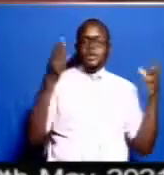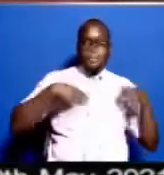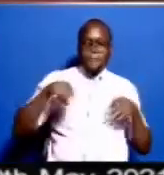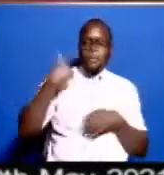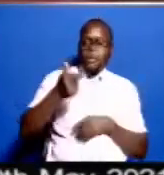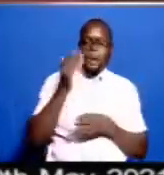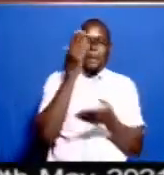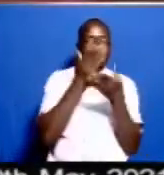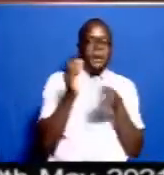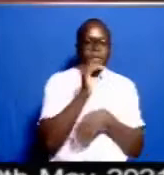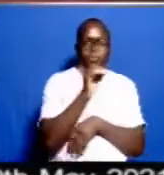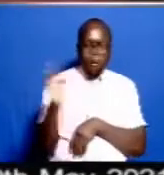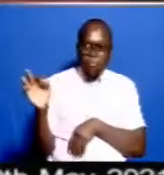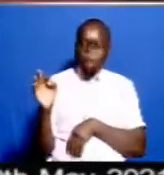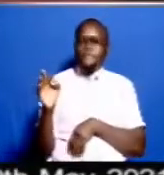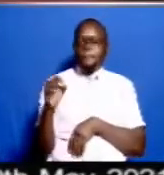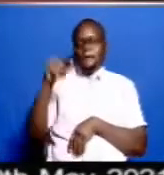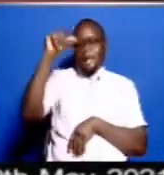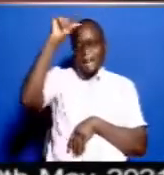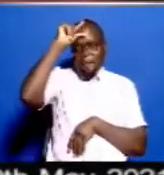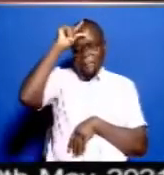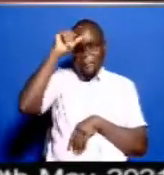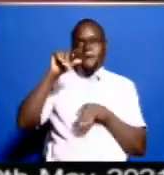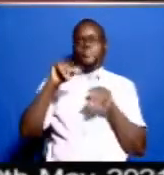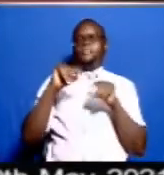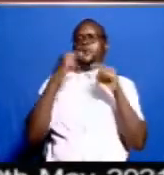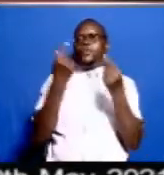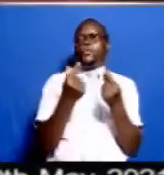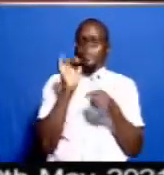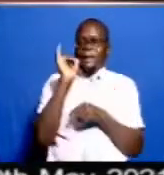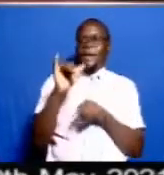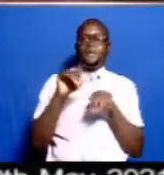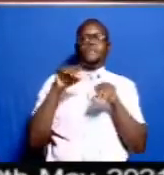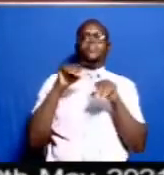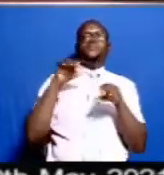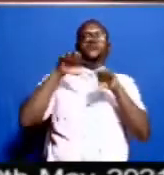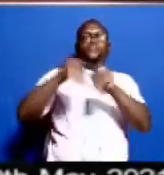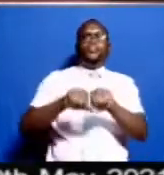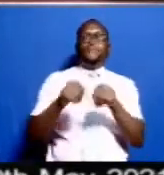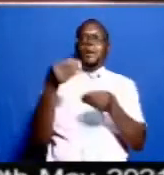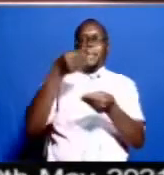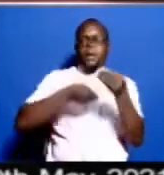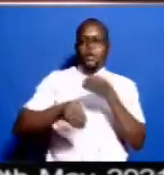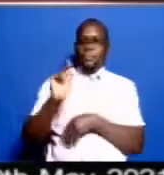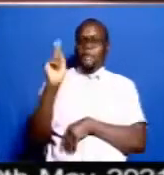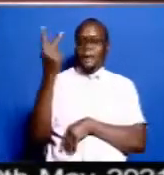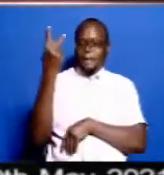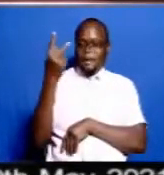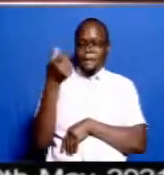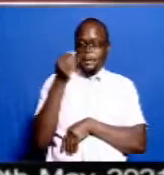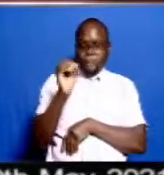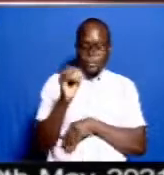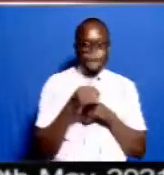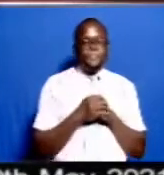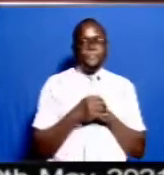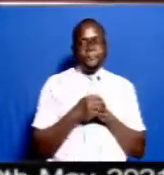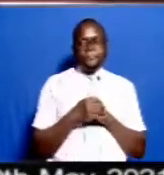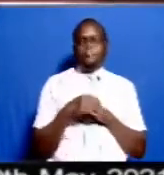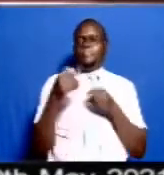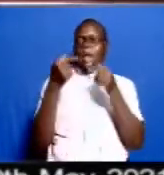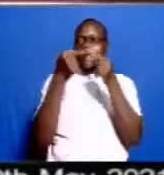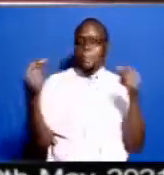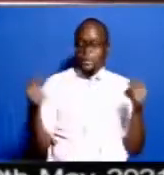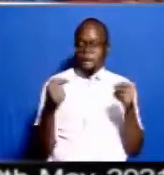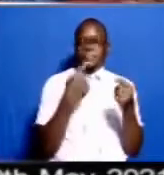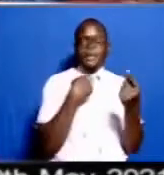are part of the state machinery that are capturing the economies of this country, Madam Speaker. So, Madam Speaker, I oppose